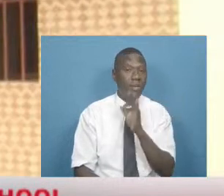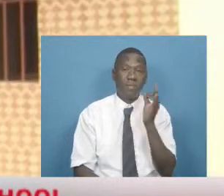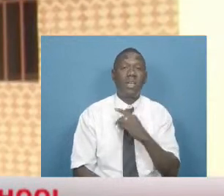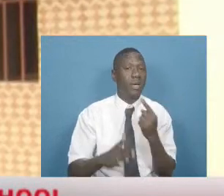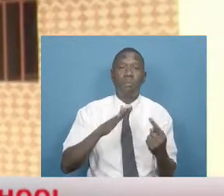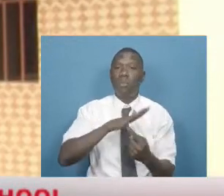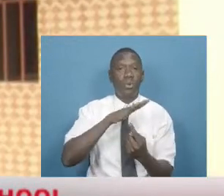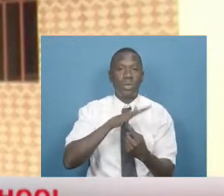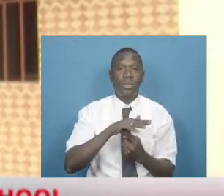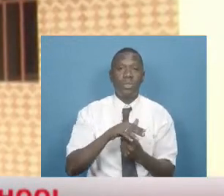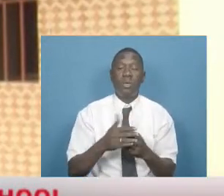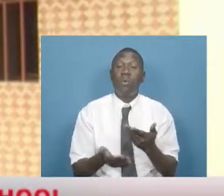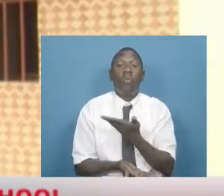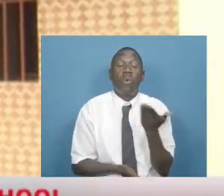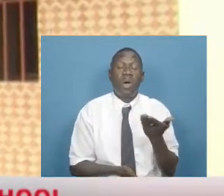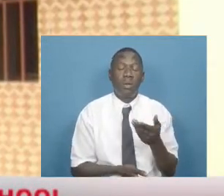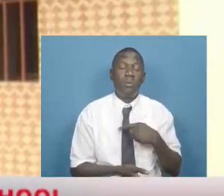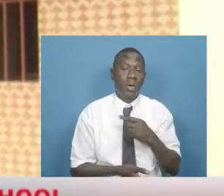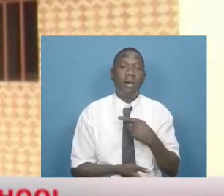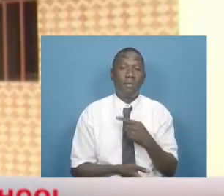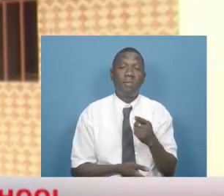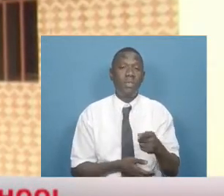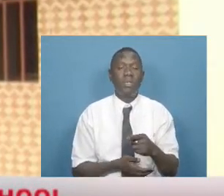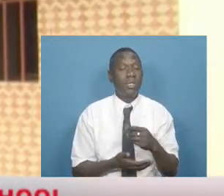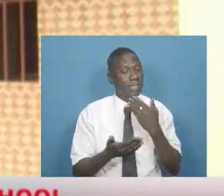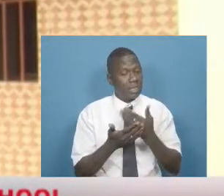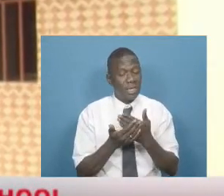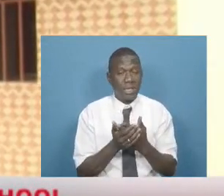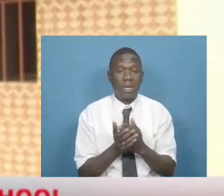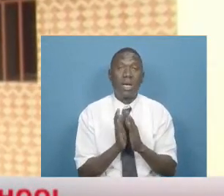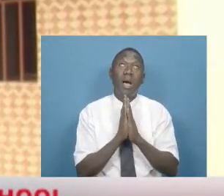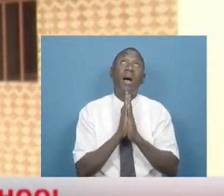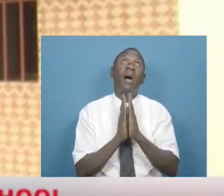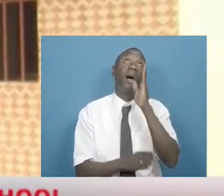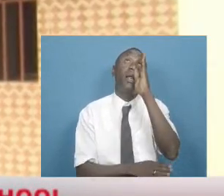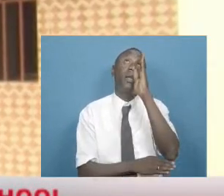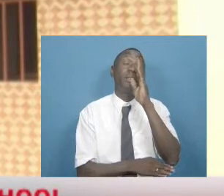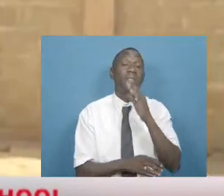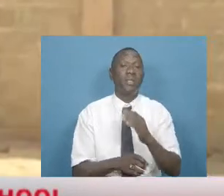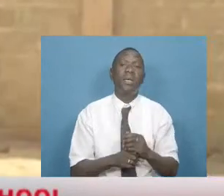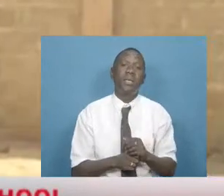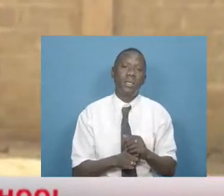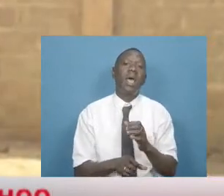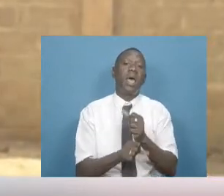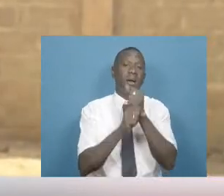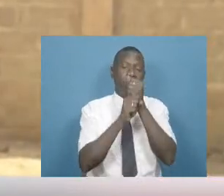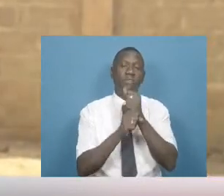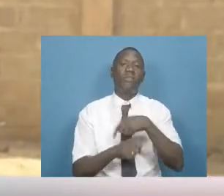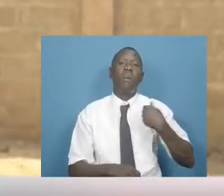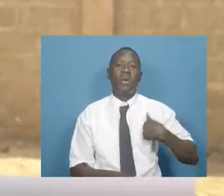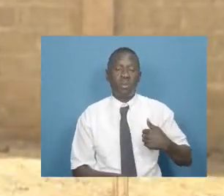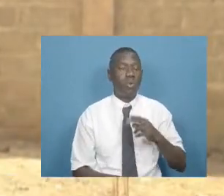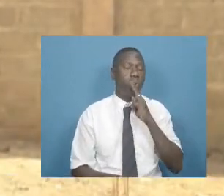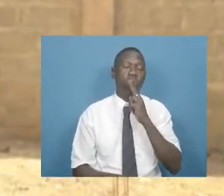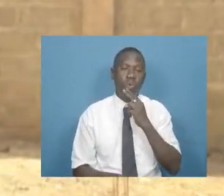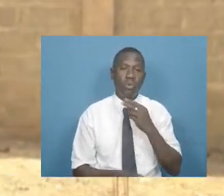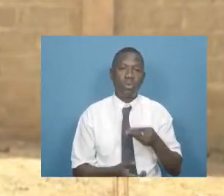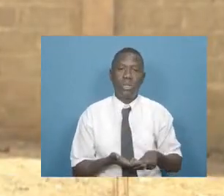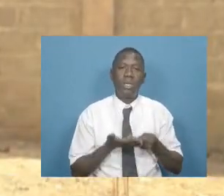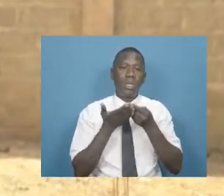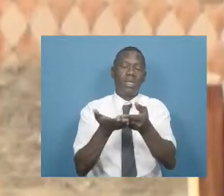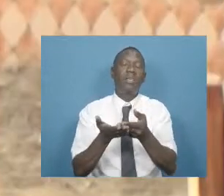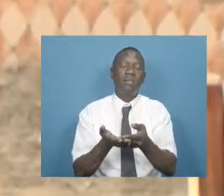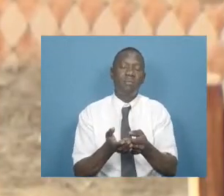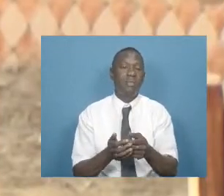very important. That's why we have to beseech Allah's help for those who gave the wonderful